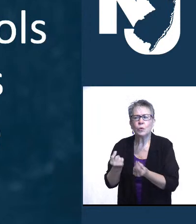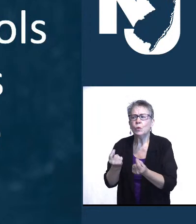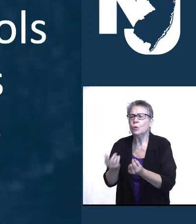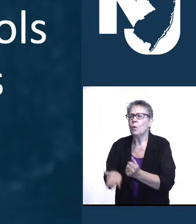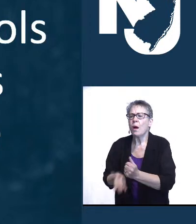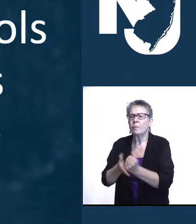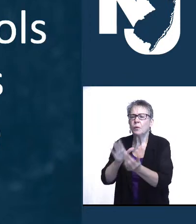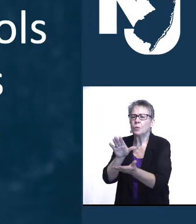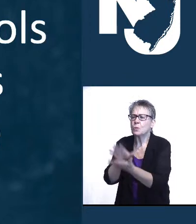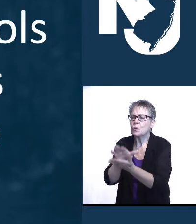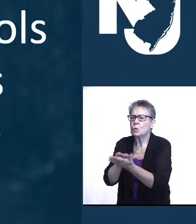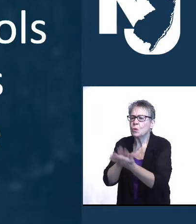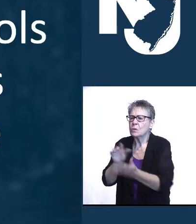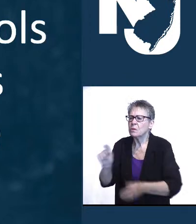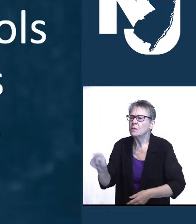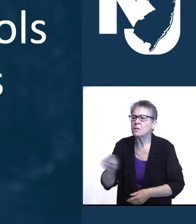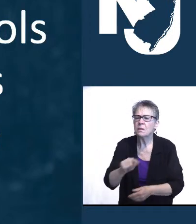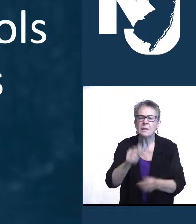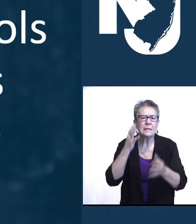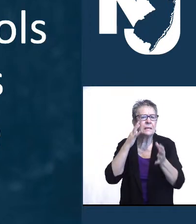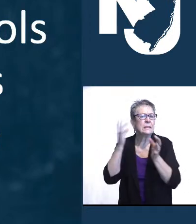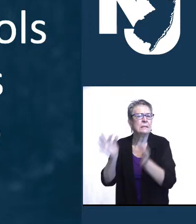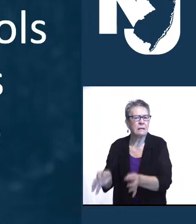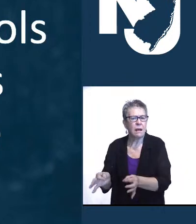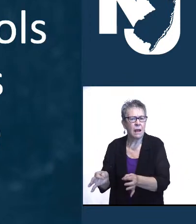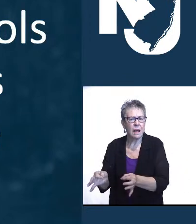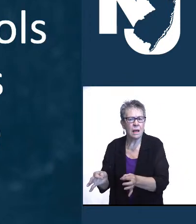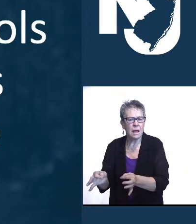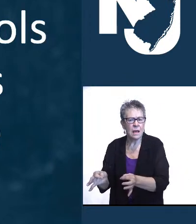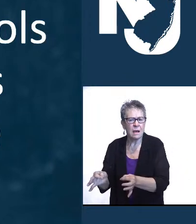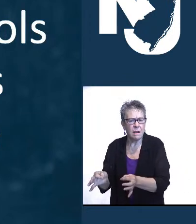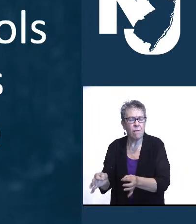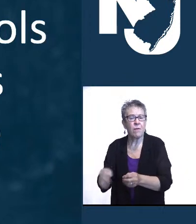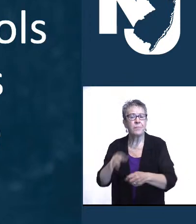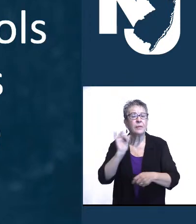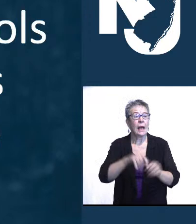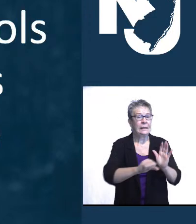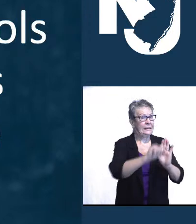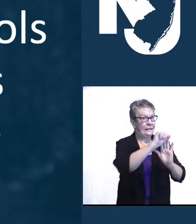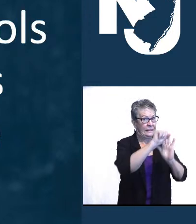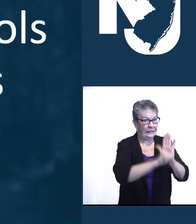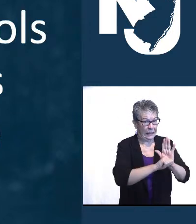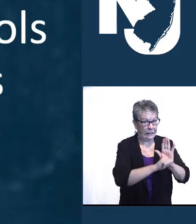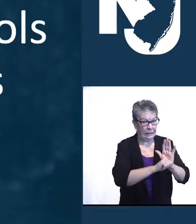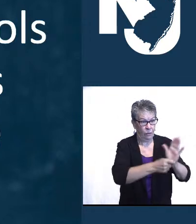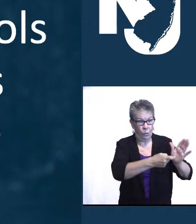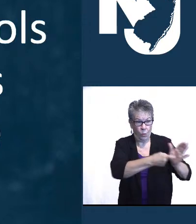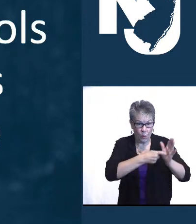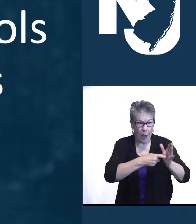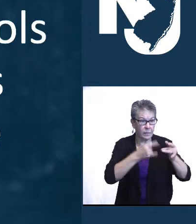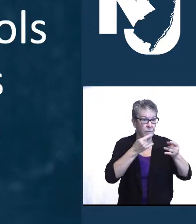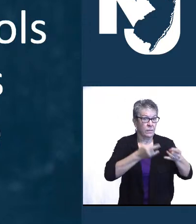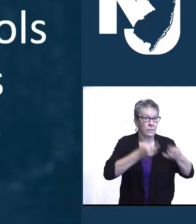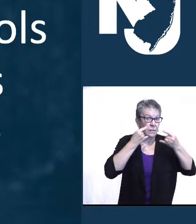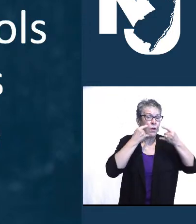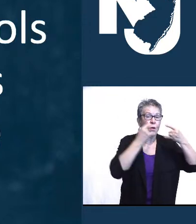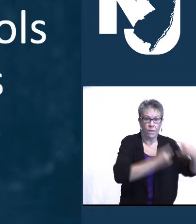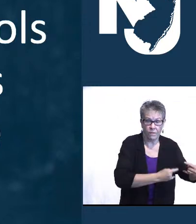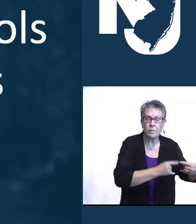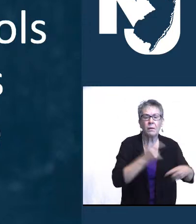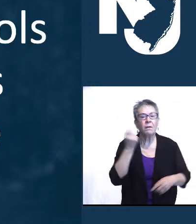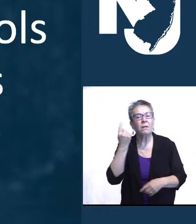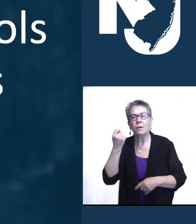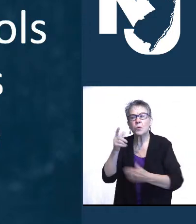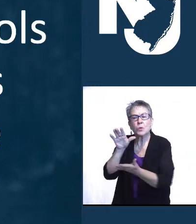masks should be worn. I must thank the overwhelming majority of students, parents, administrators, educators,